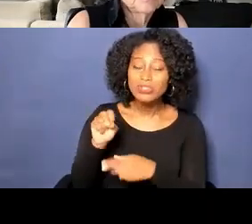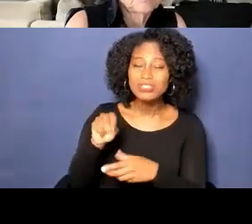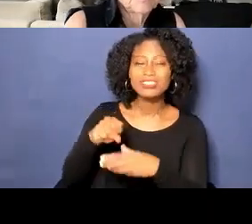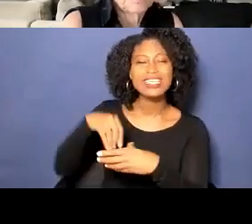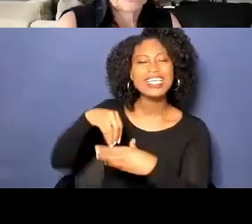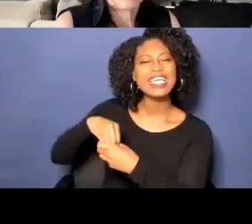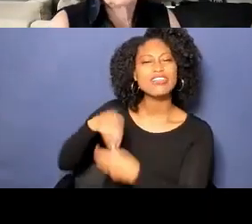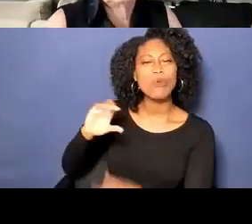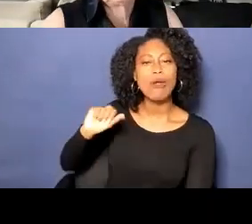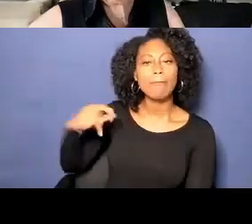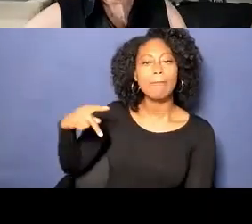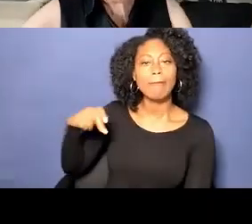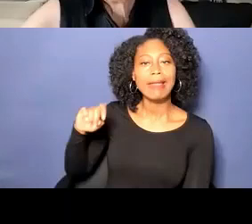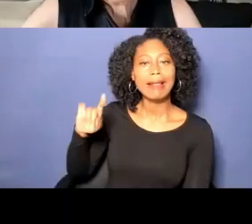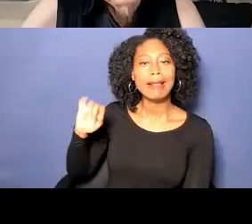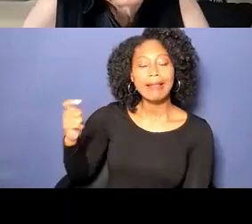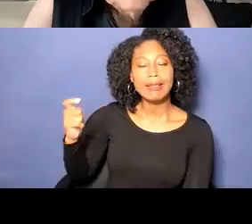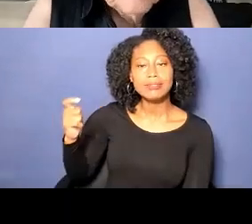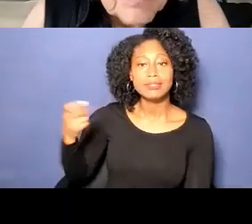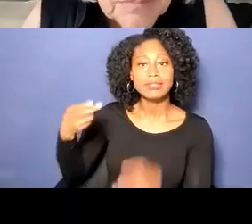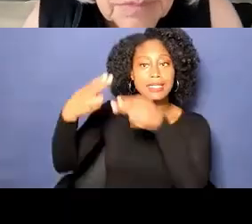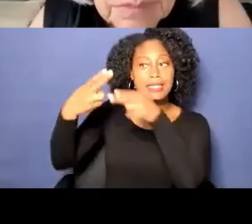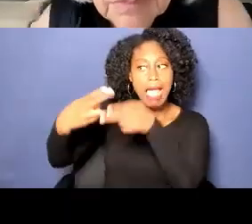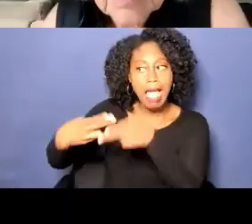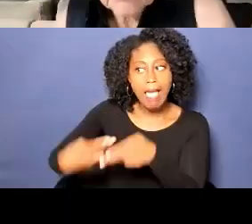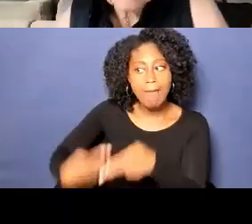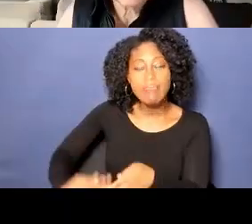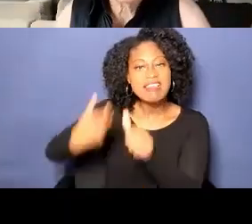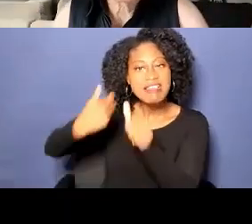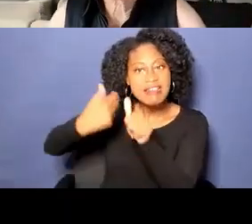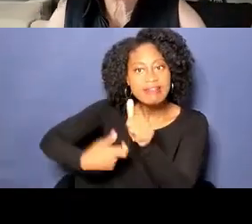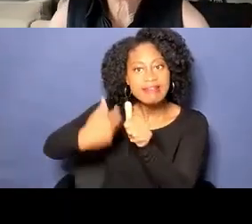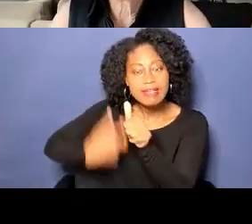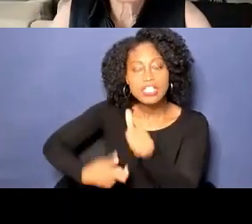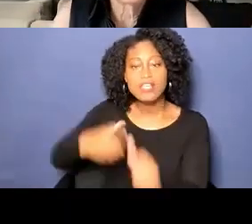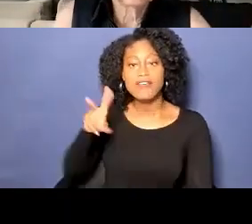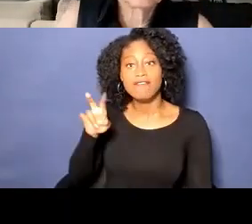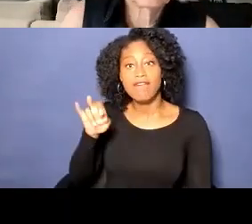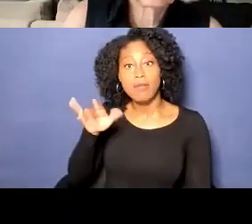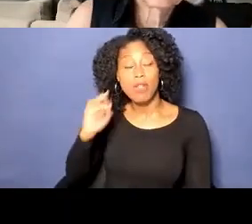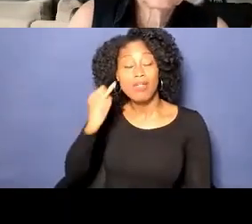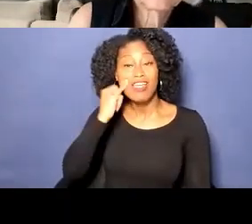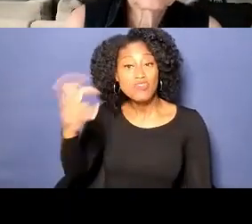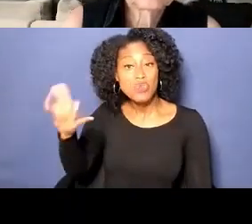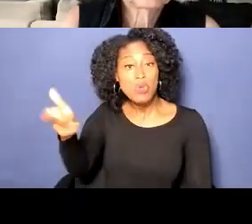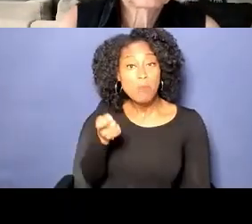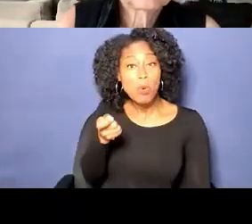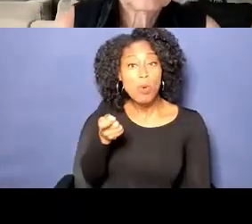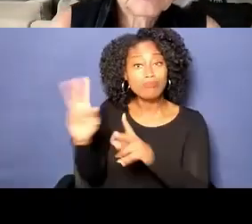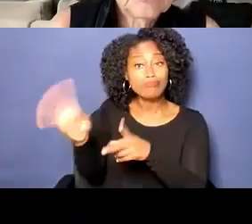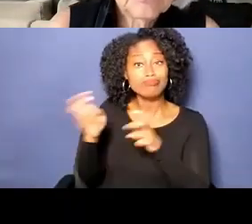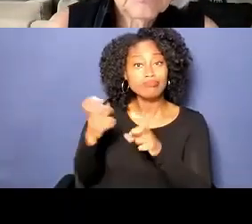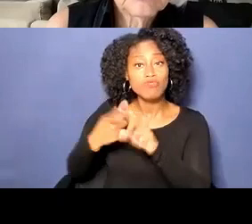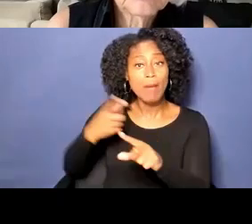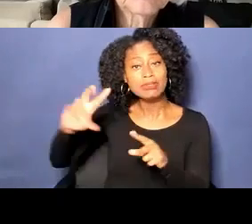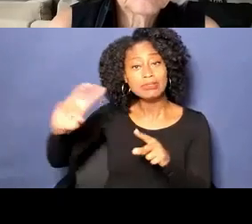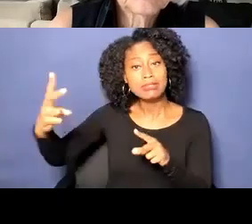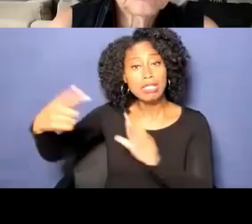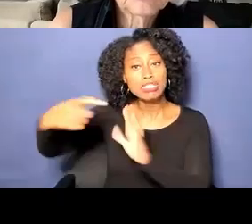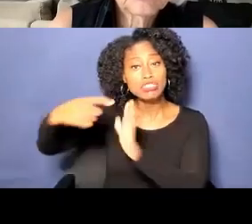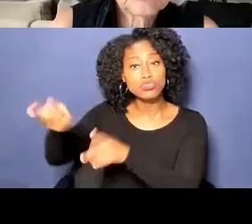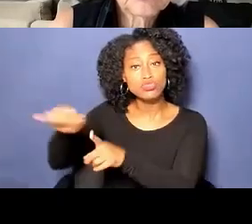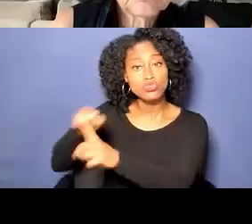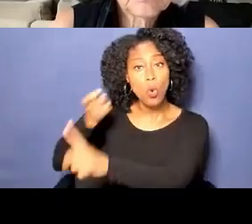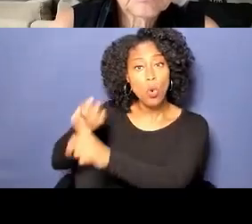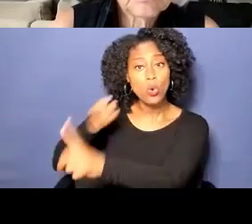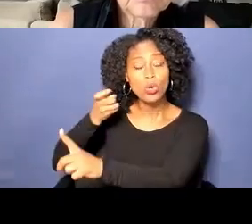naming the variables and the questions that you're drawing from these secondary sources, that we're very clear about those. That are for